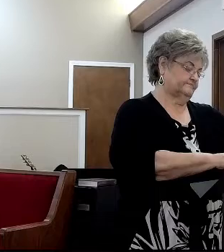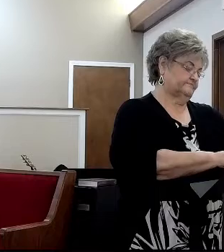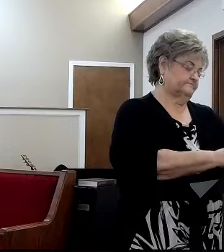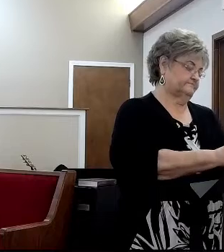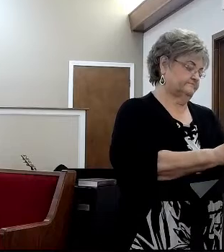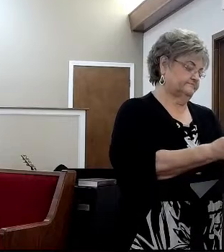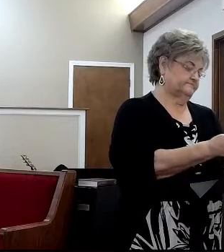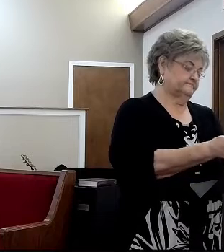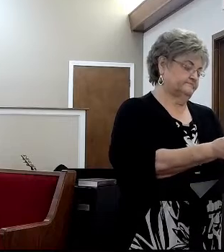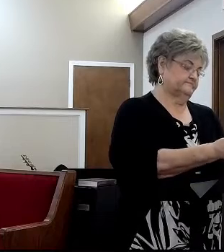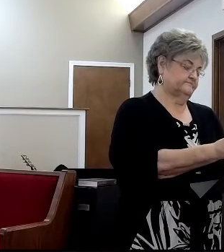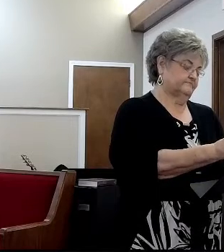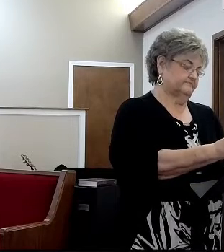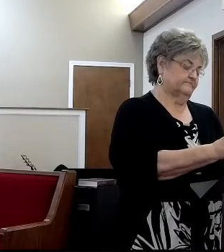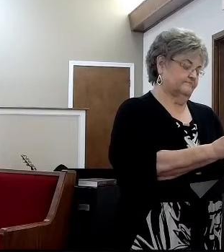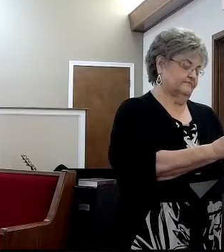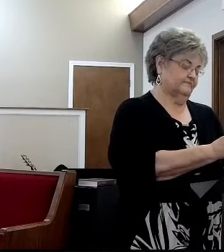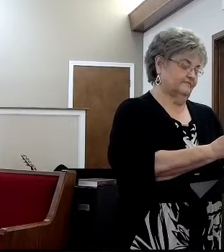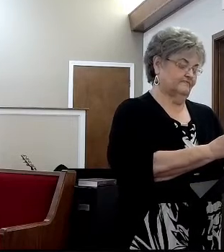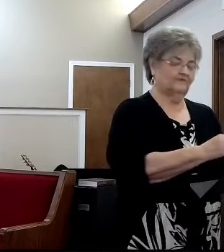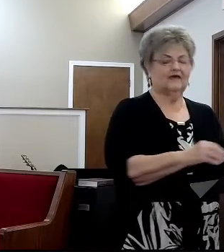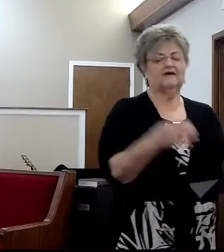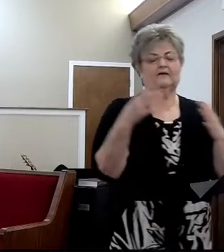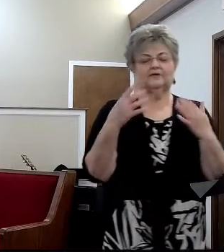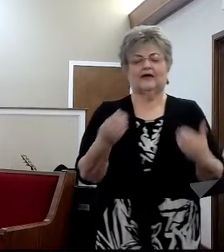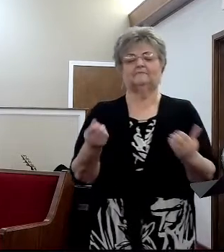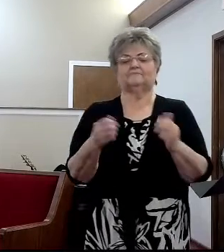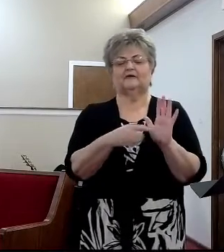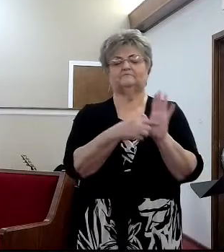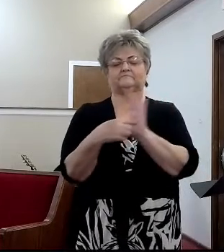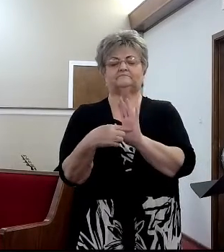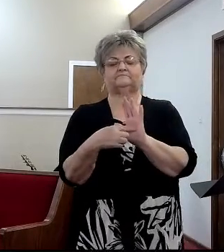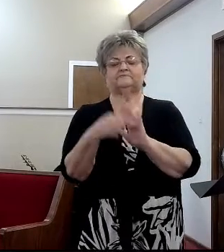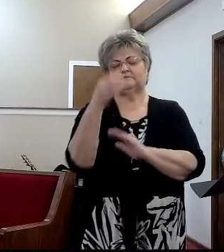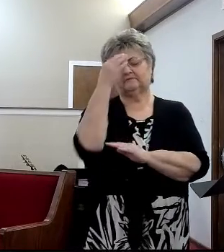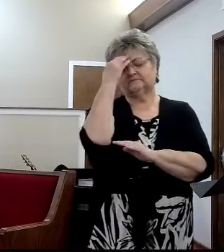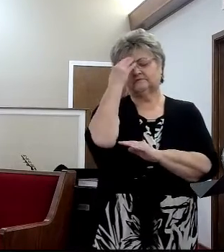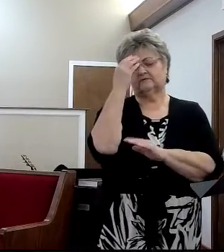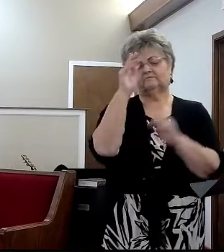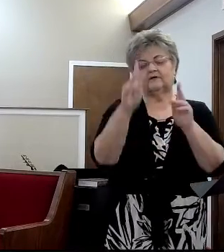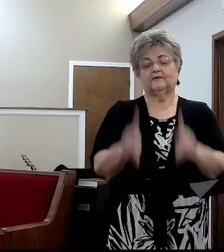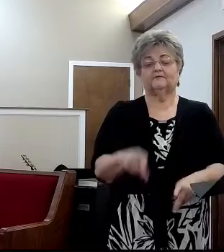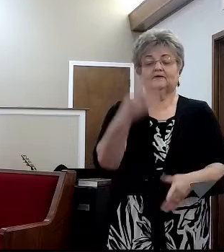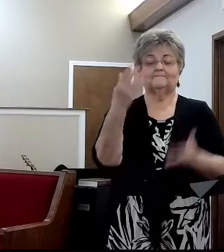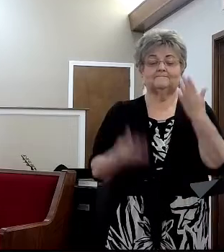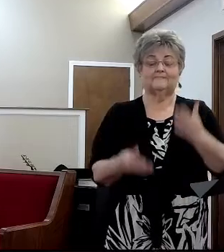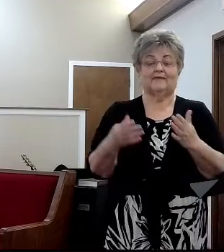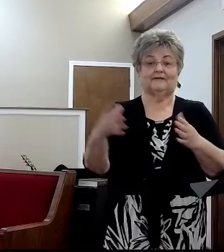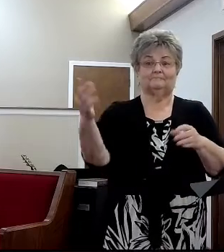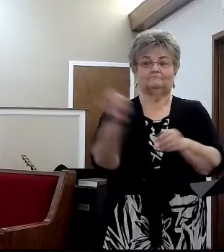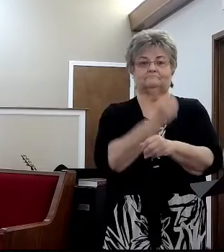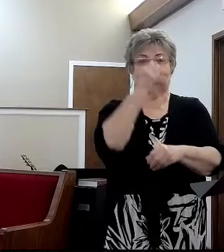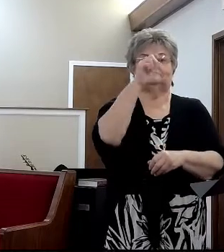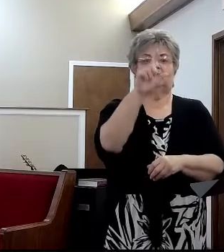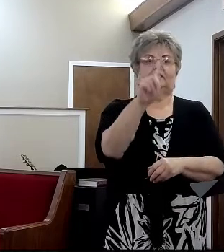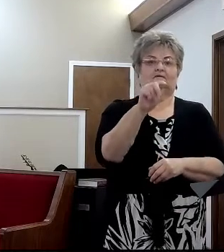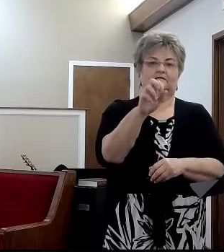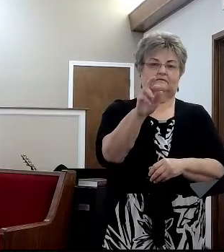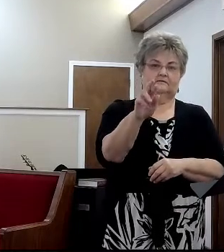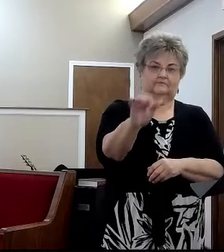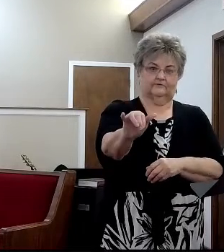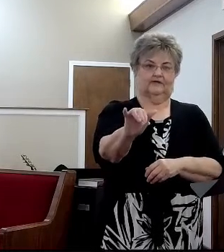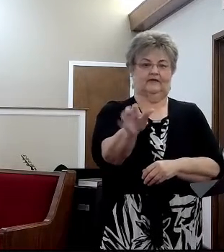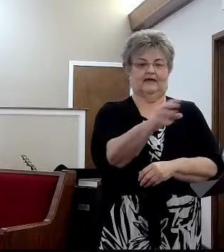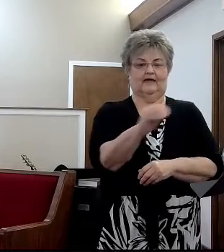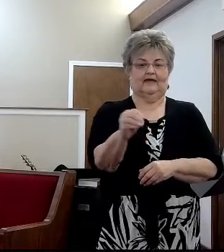have you ever seen somebody come into money? Let's say somebody hits the lottery. You hear about it all the time.